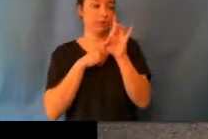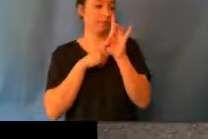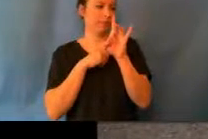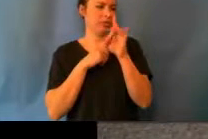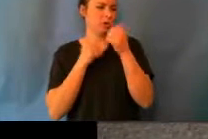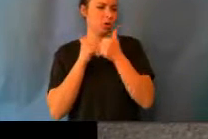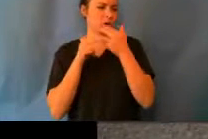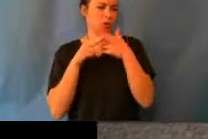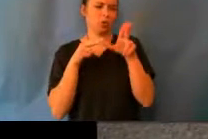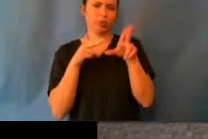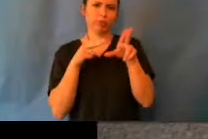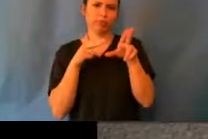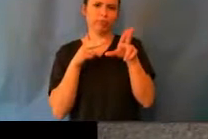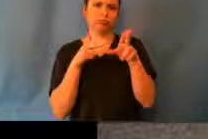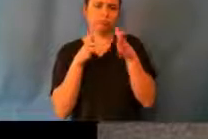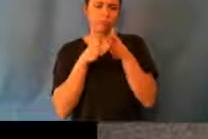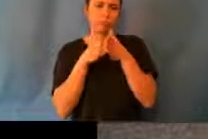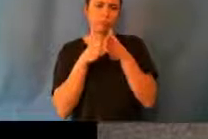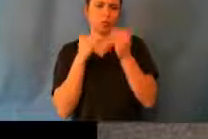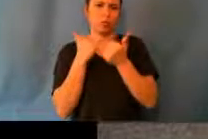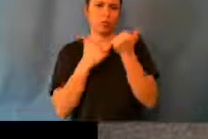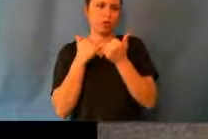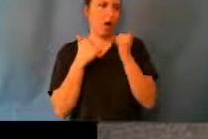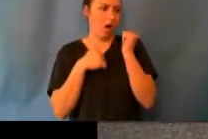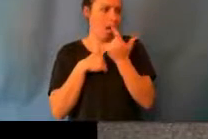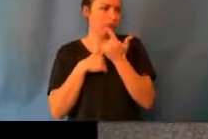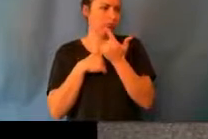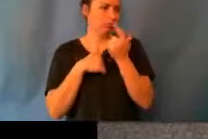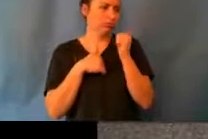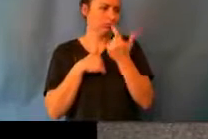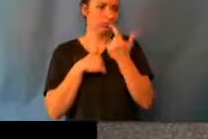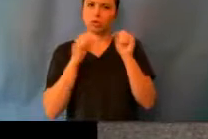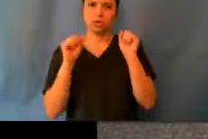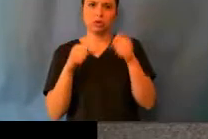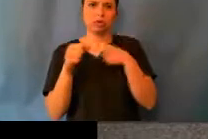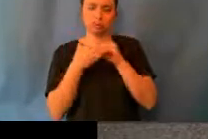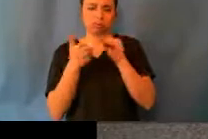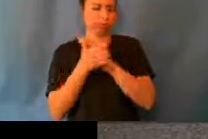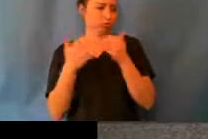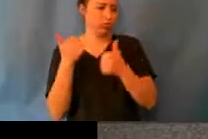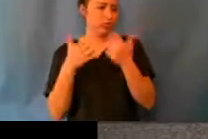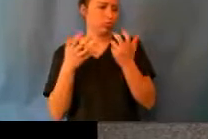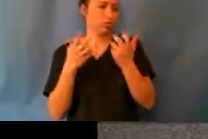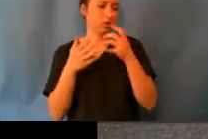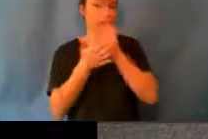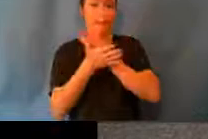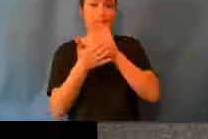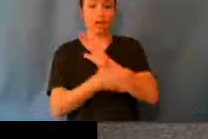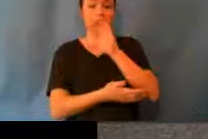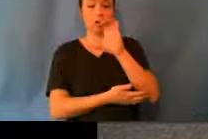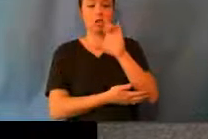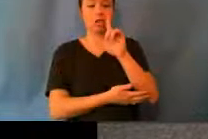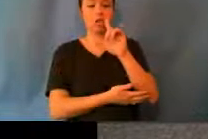which one is shorter? They're all shorter, aren't they? So you could pick a paper